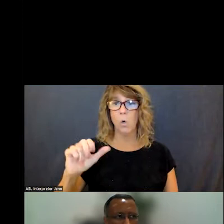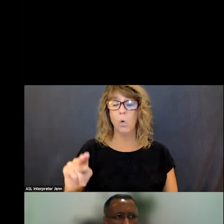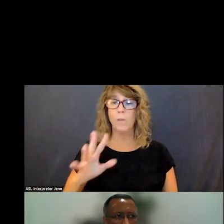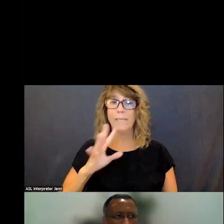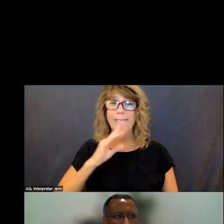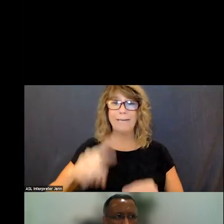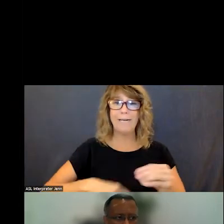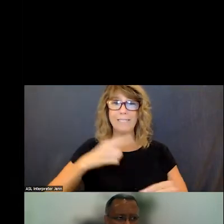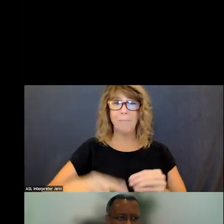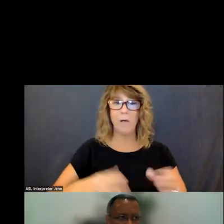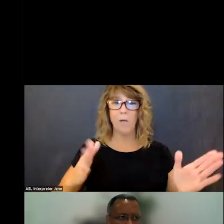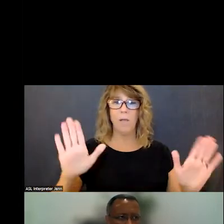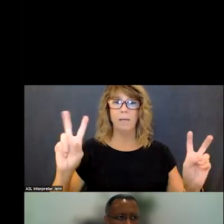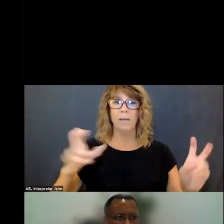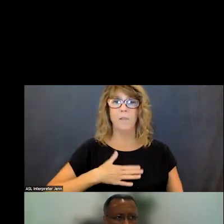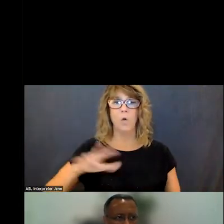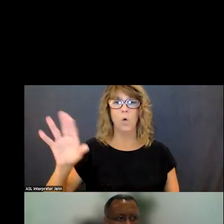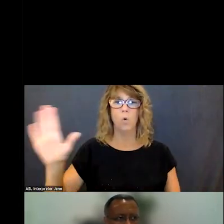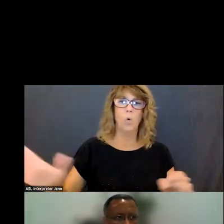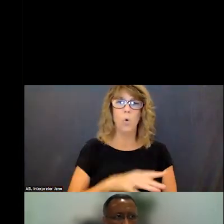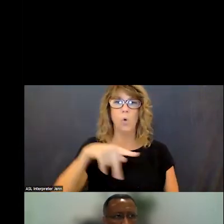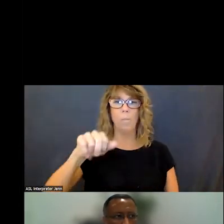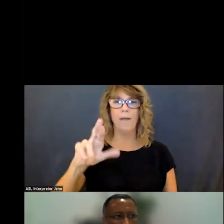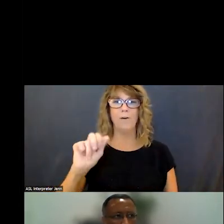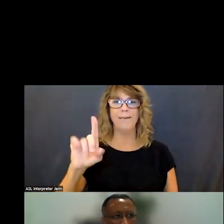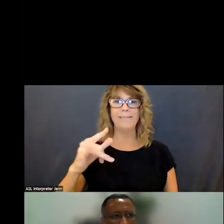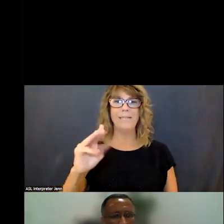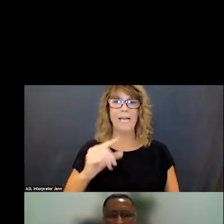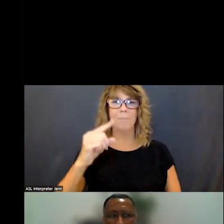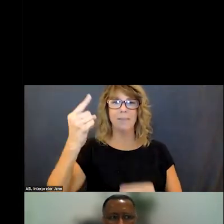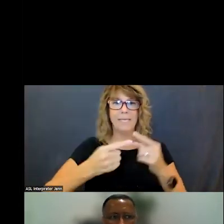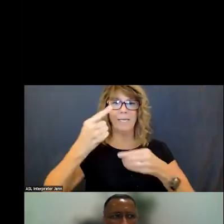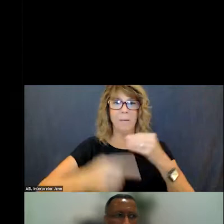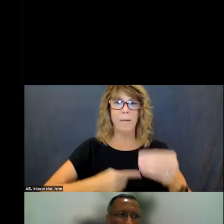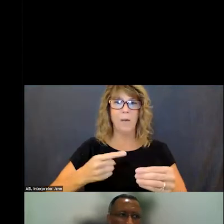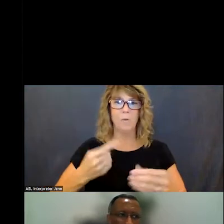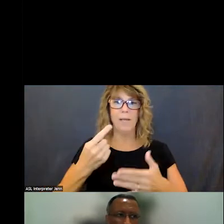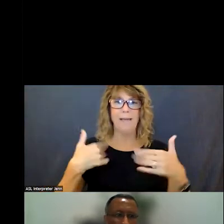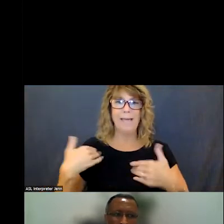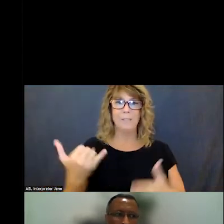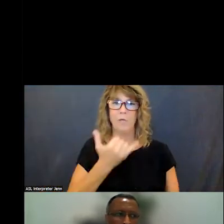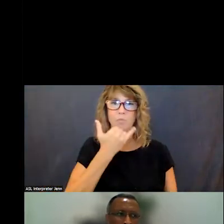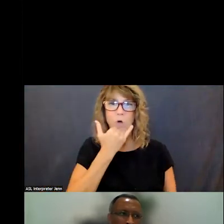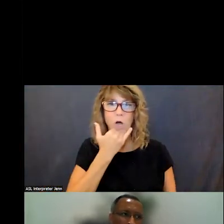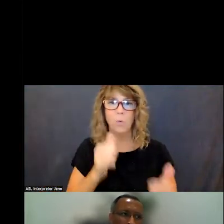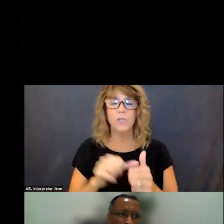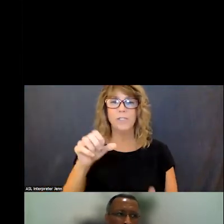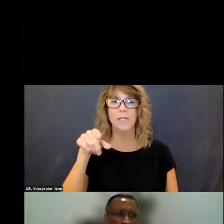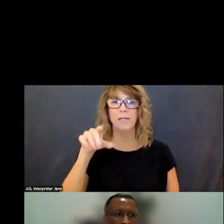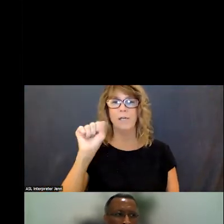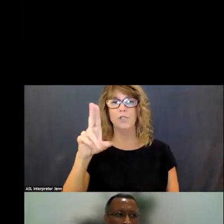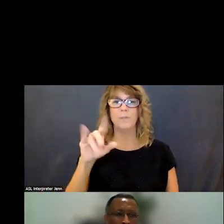paradigm of thinking about suicidality has been wrong, which is suicidality is secondary to mental disorders. And so if we treat the mental illness, we take